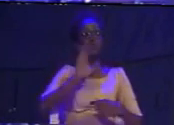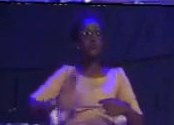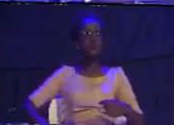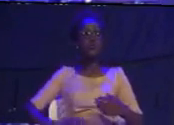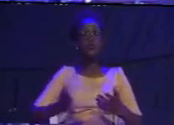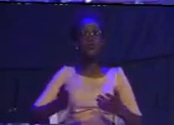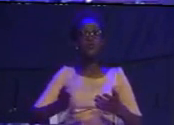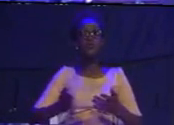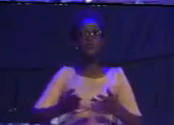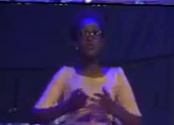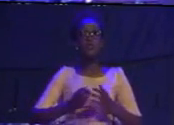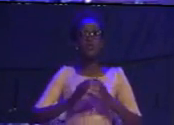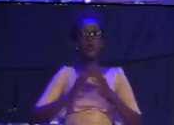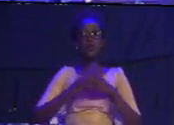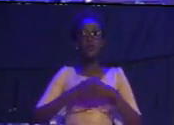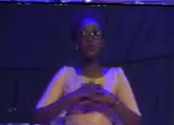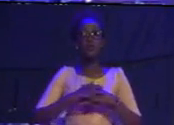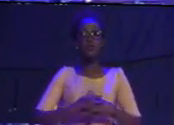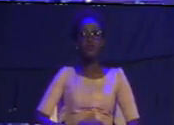Oh, Jesus.